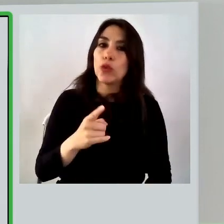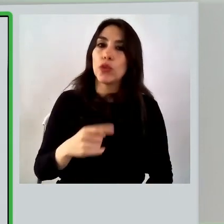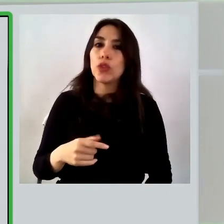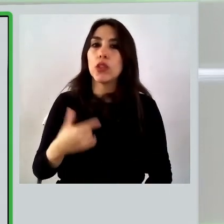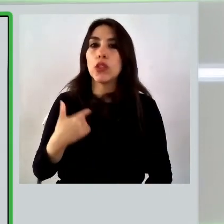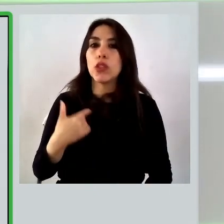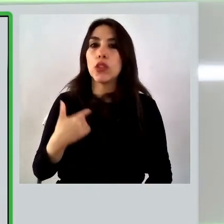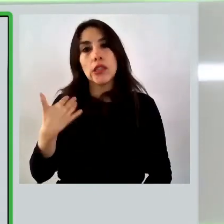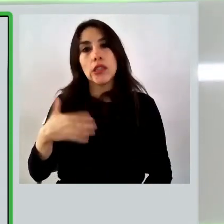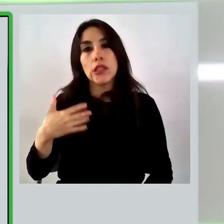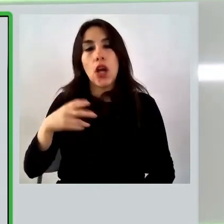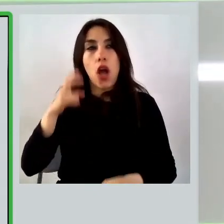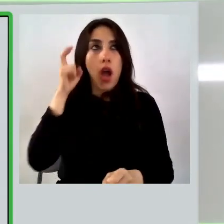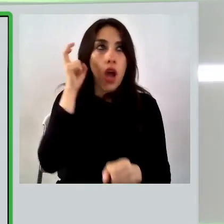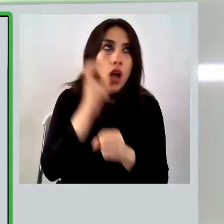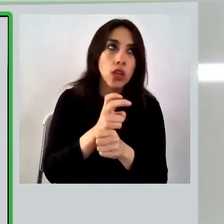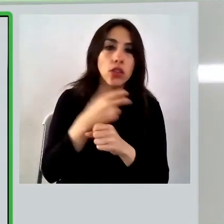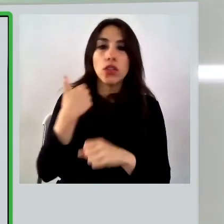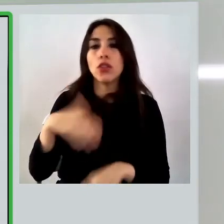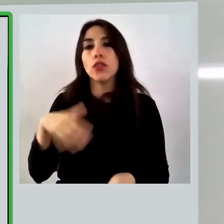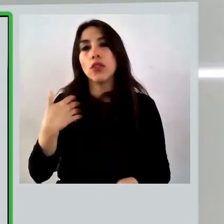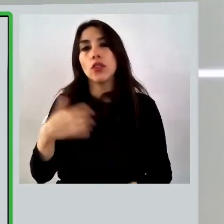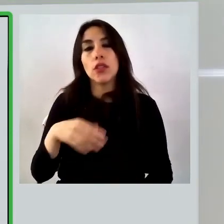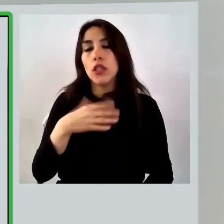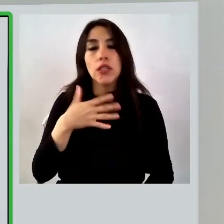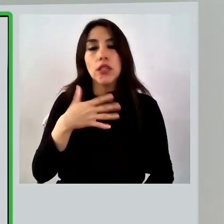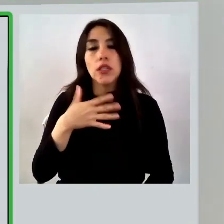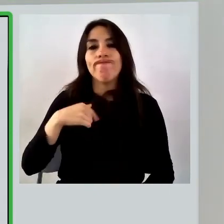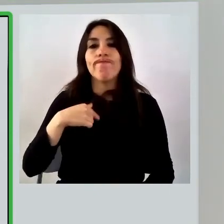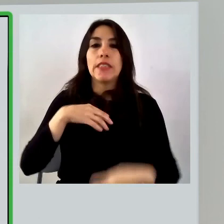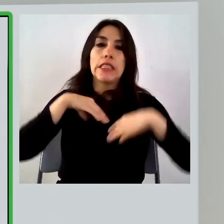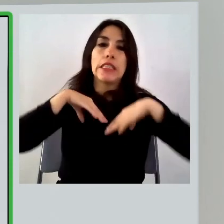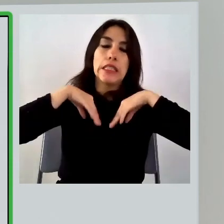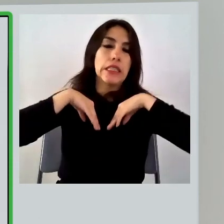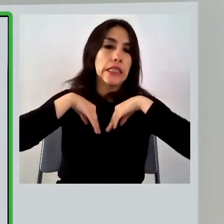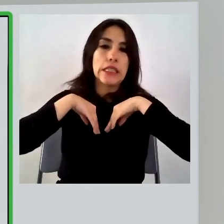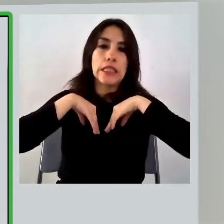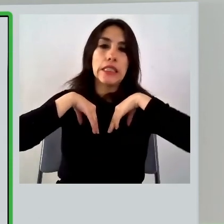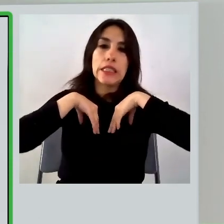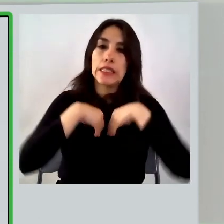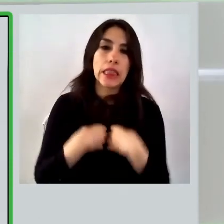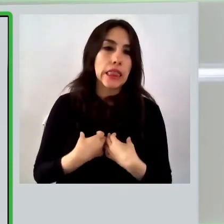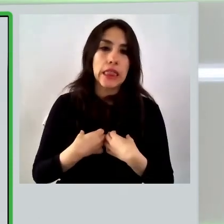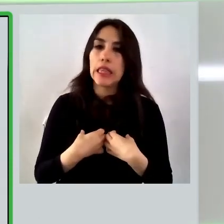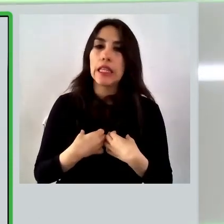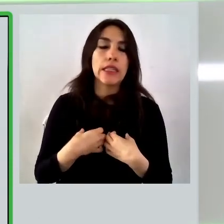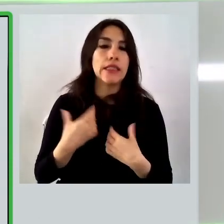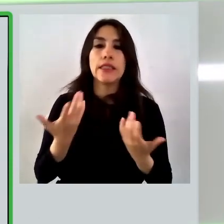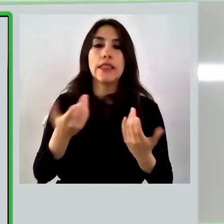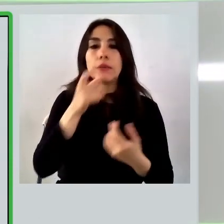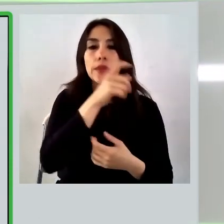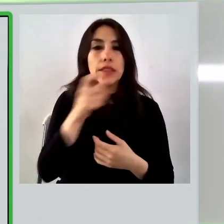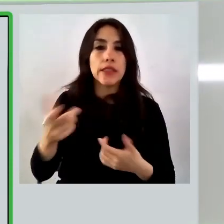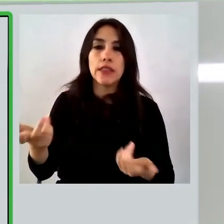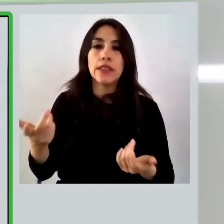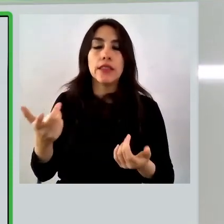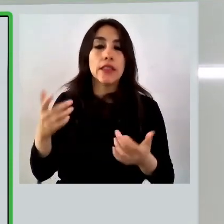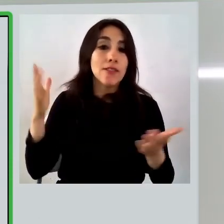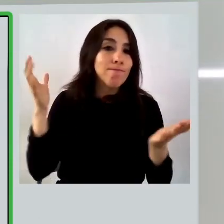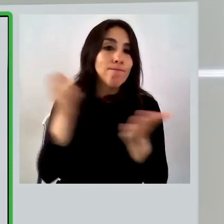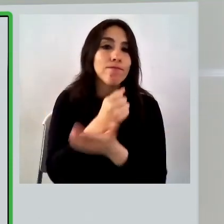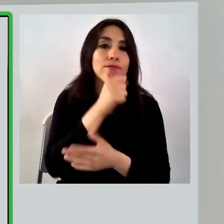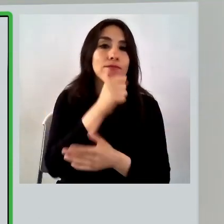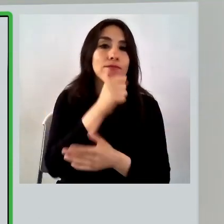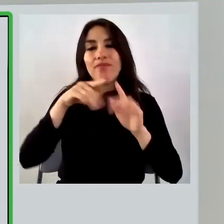peers when we get there. When we found from, what we found from our combined results